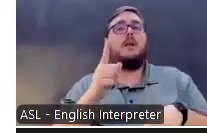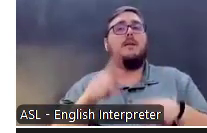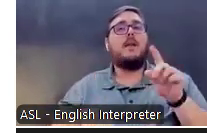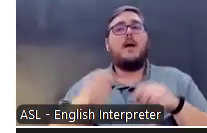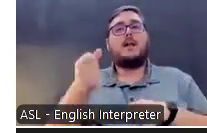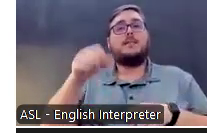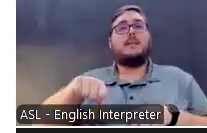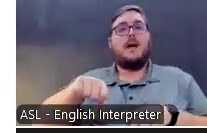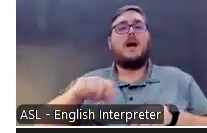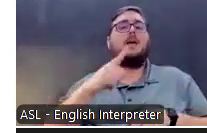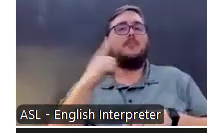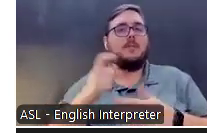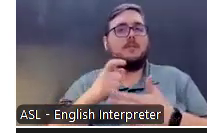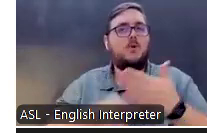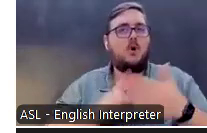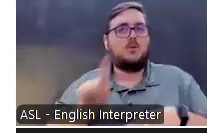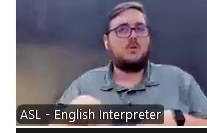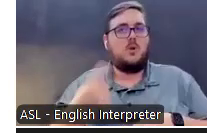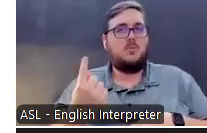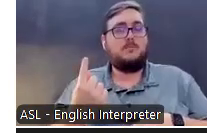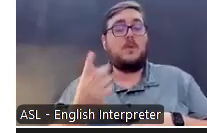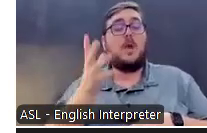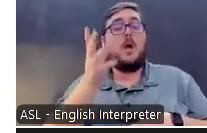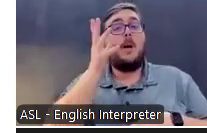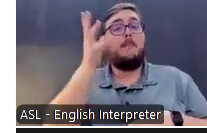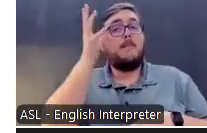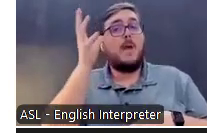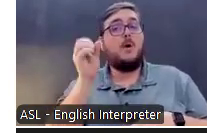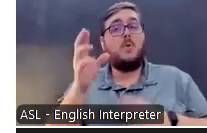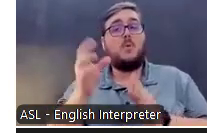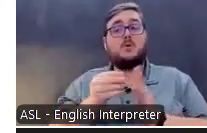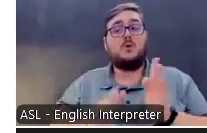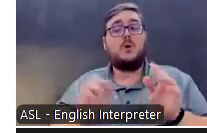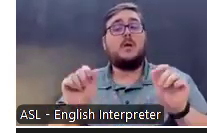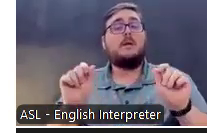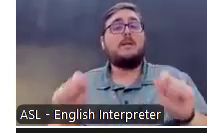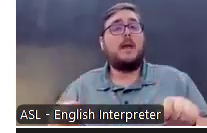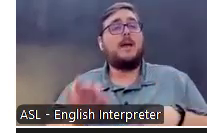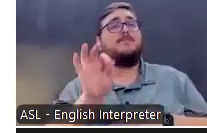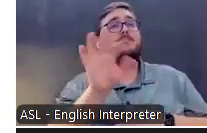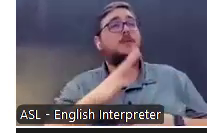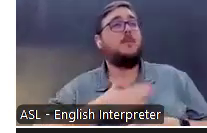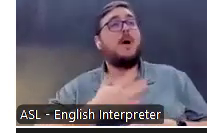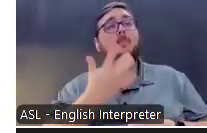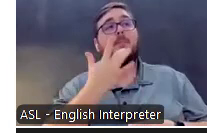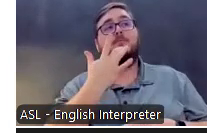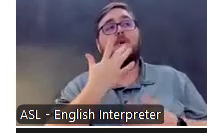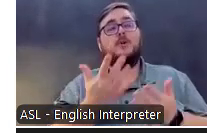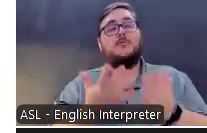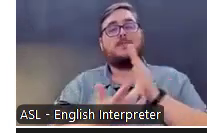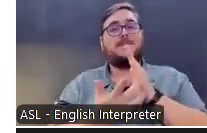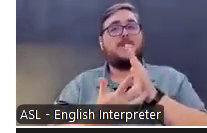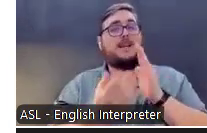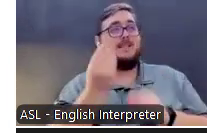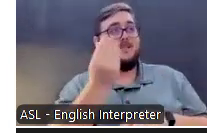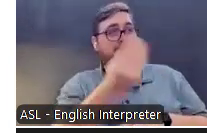A parent or a student may raise a preferred assistive technology device at an IEP meeting. School